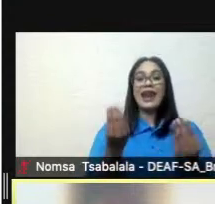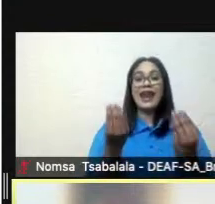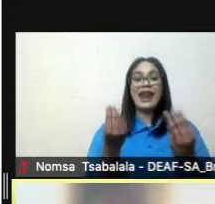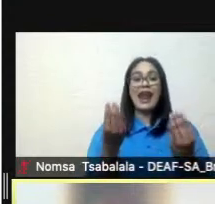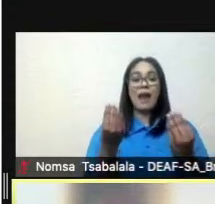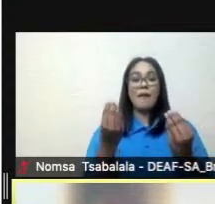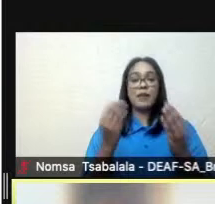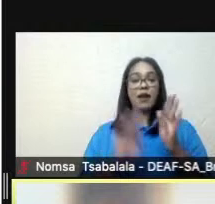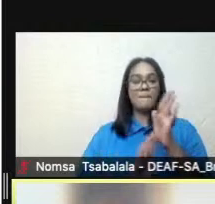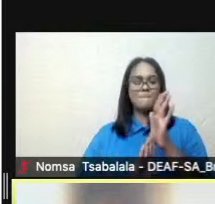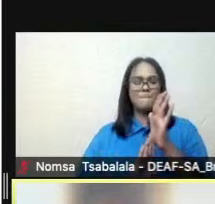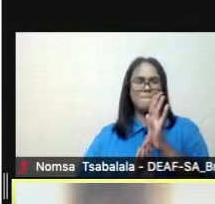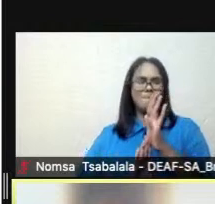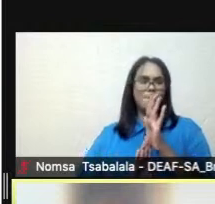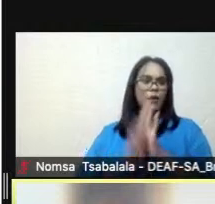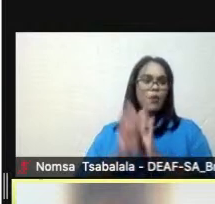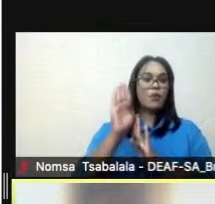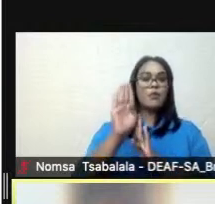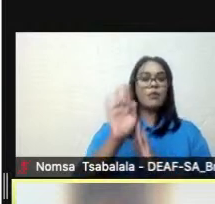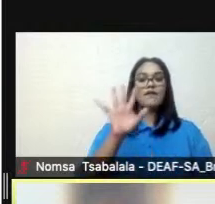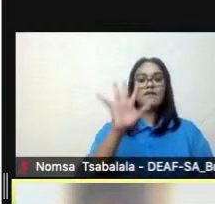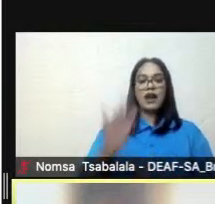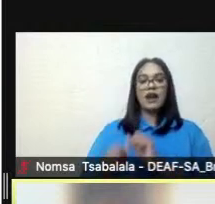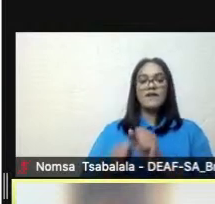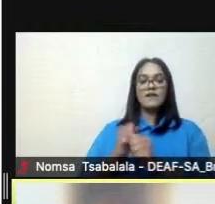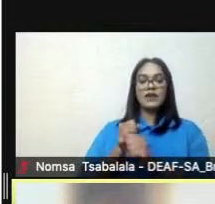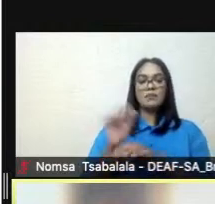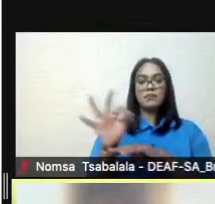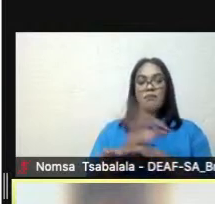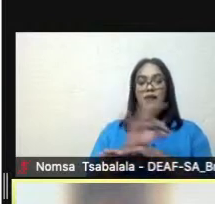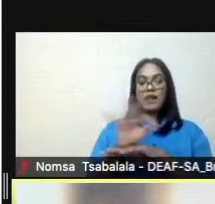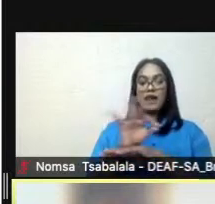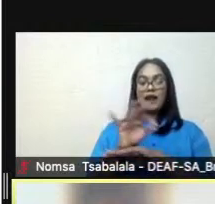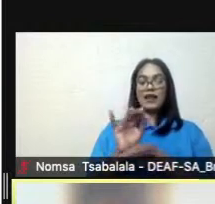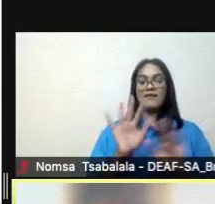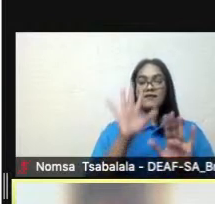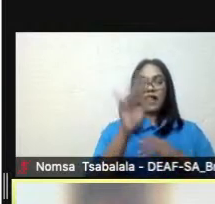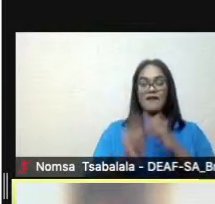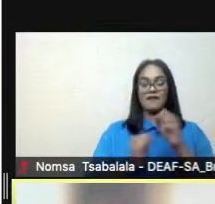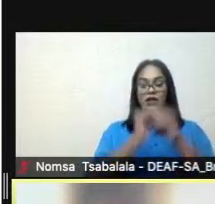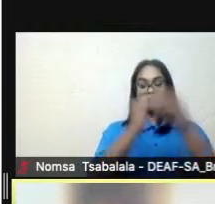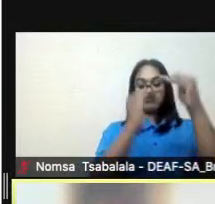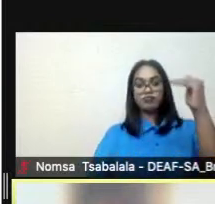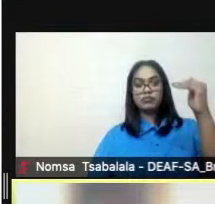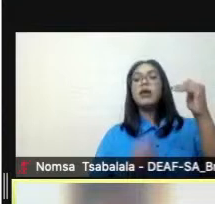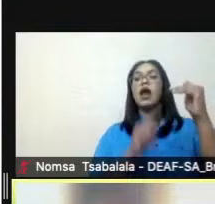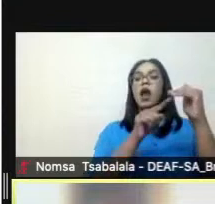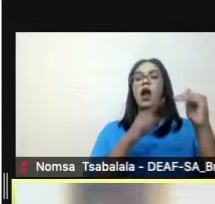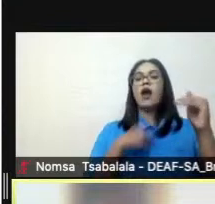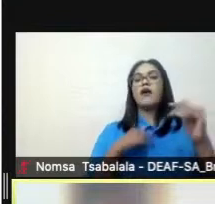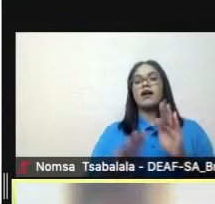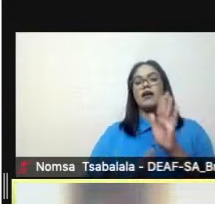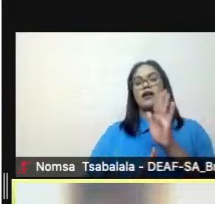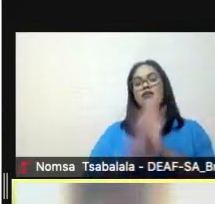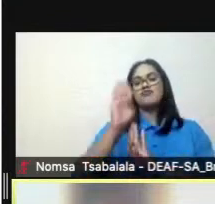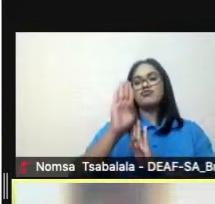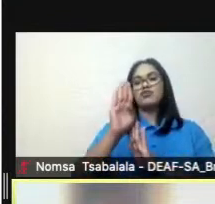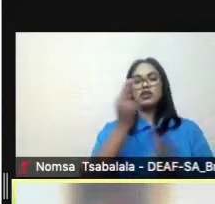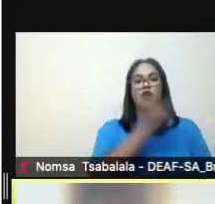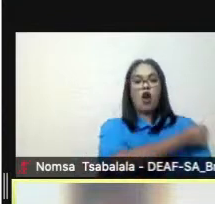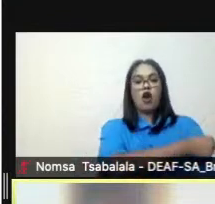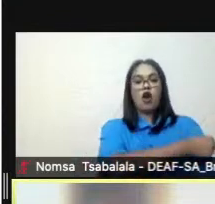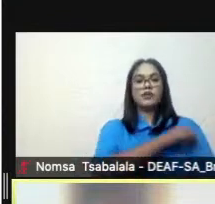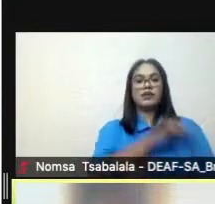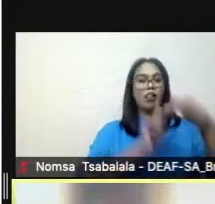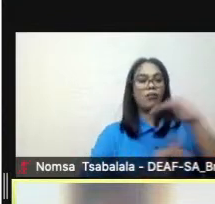admissions among the under 5 years old. We are also paying special attention to the pediatrics ward to make sure that that area is